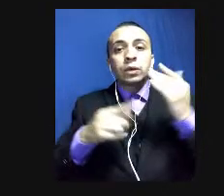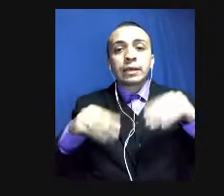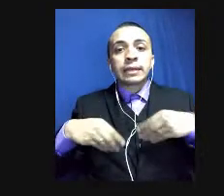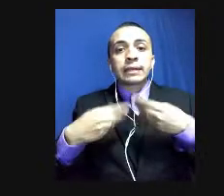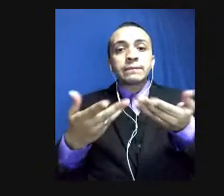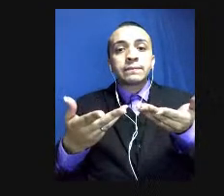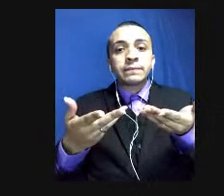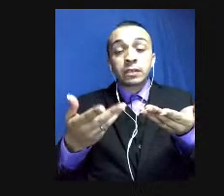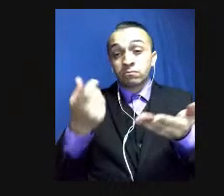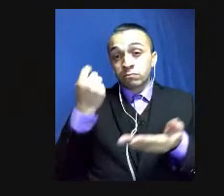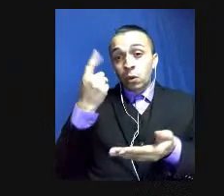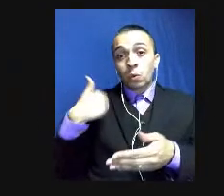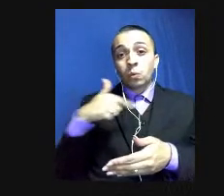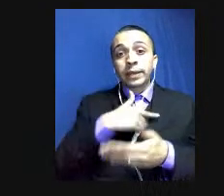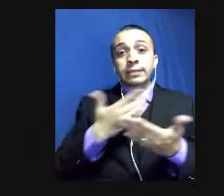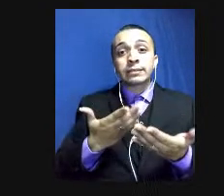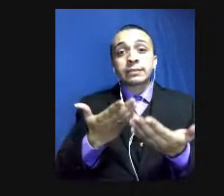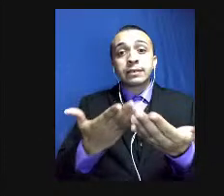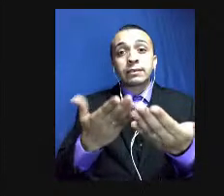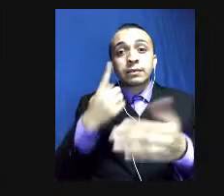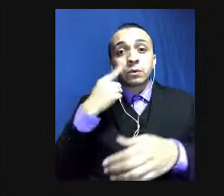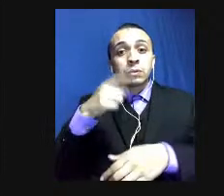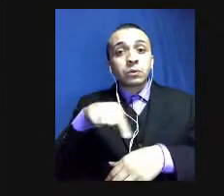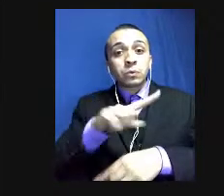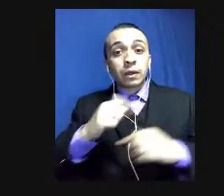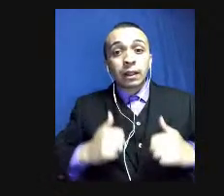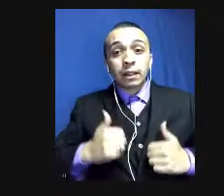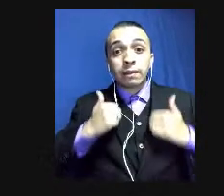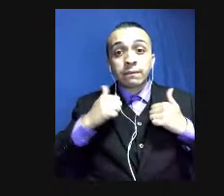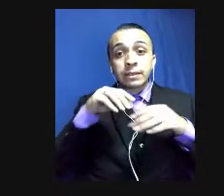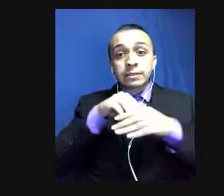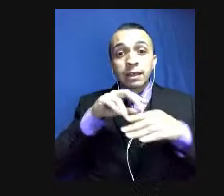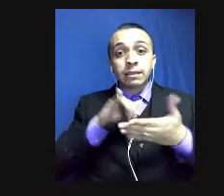everybody that is a resident and in holder is that they do